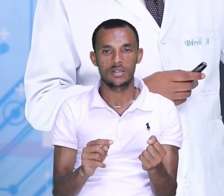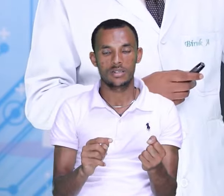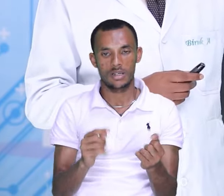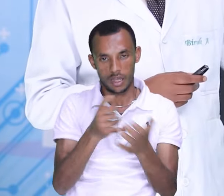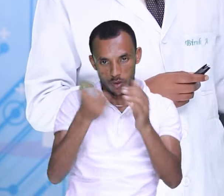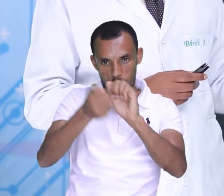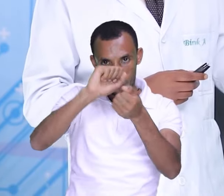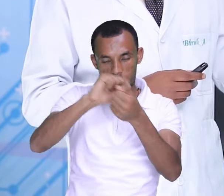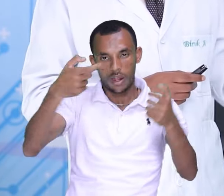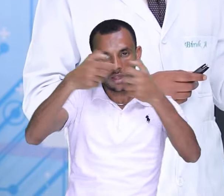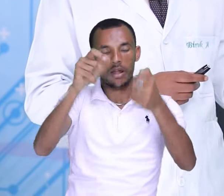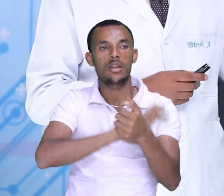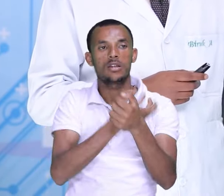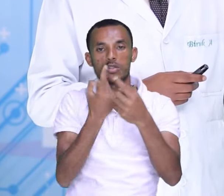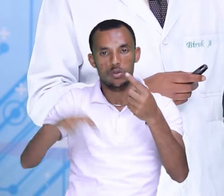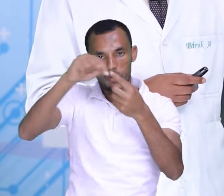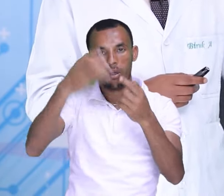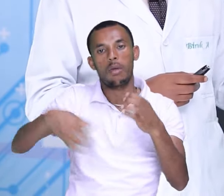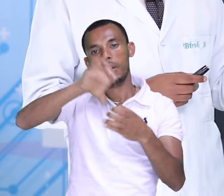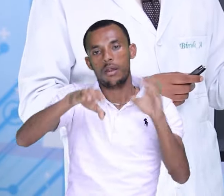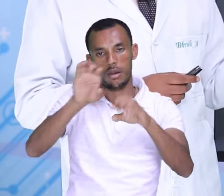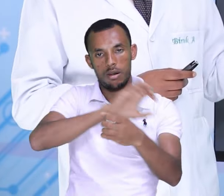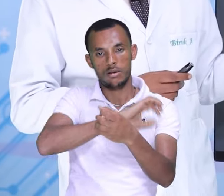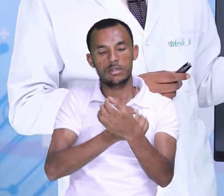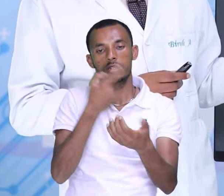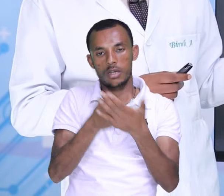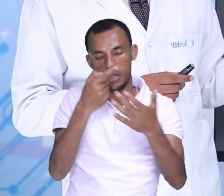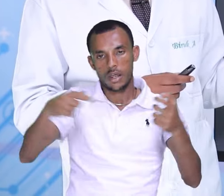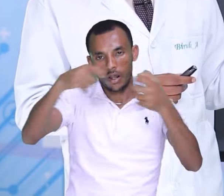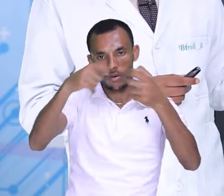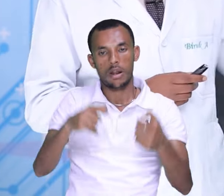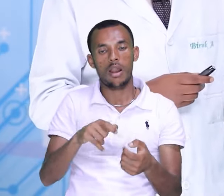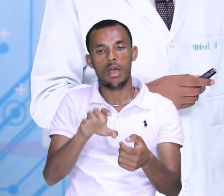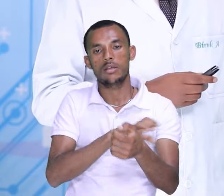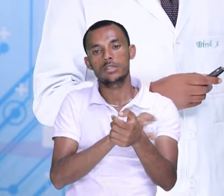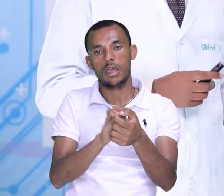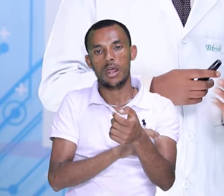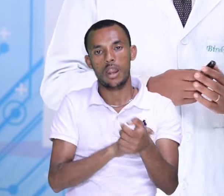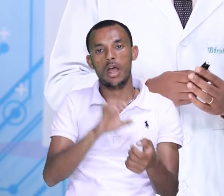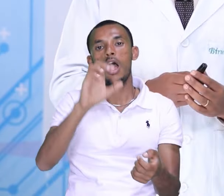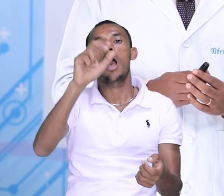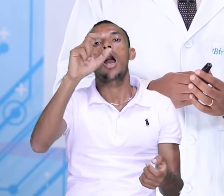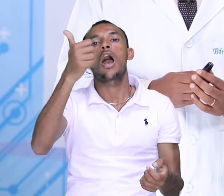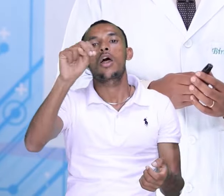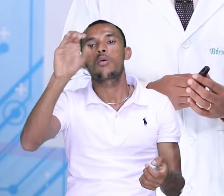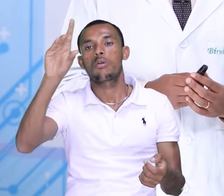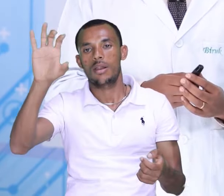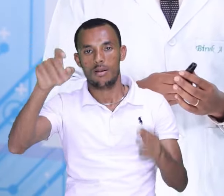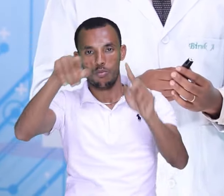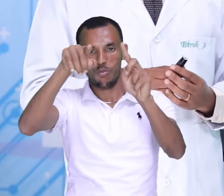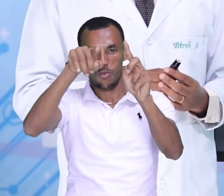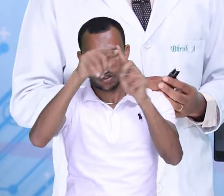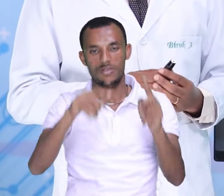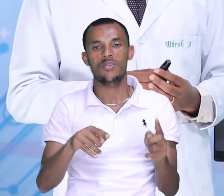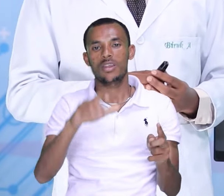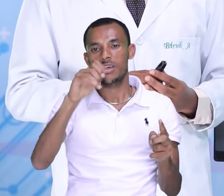that convert electrical energy into chemical energy. In electrolytic cell, anode is the positive electrode and cathode